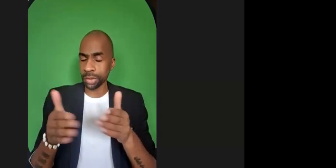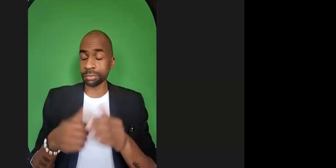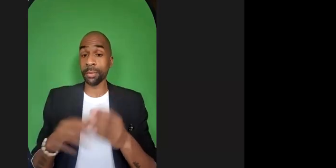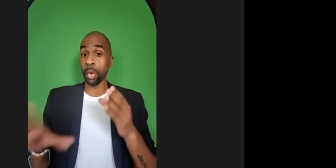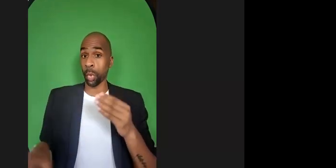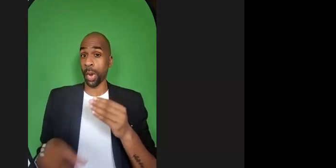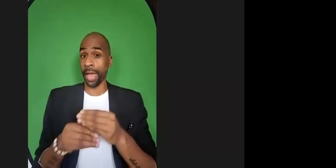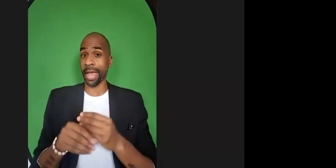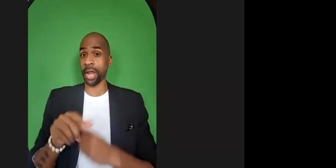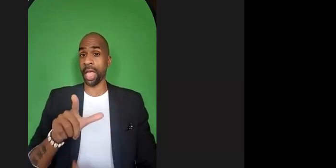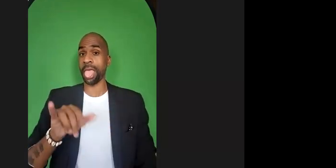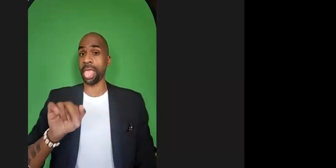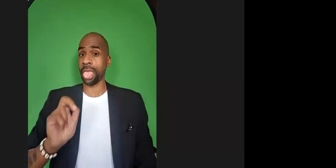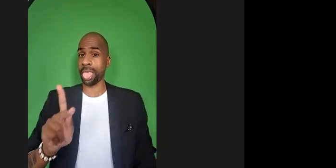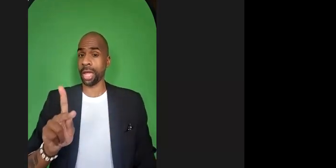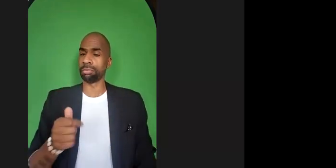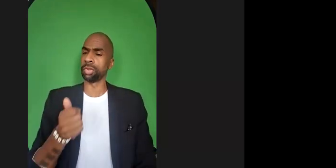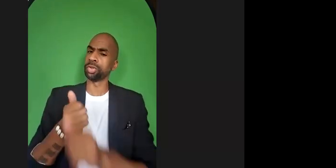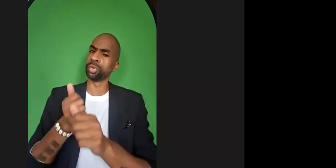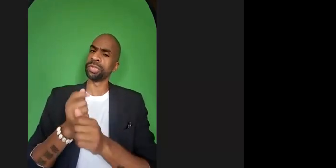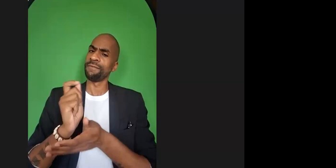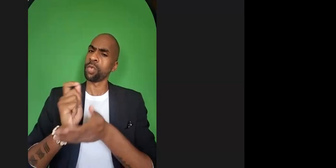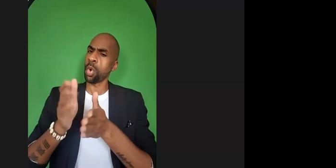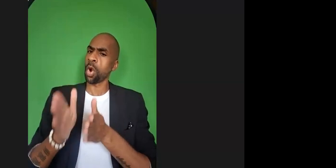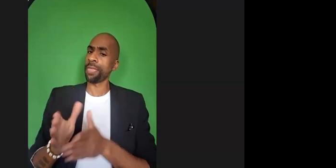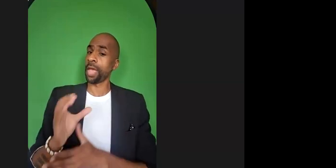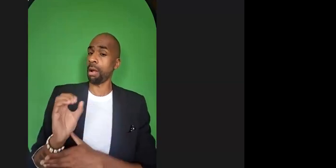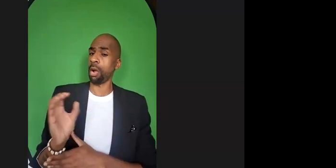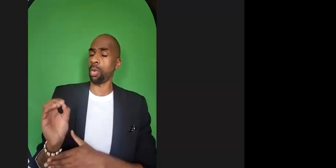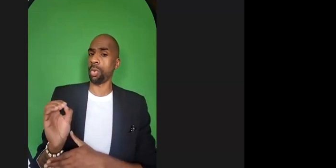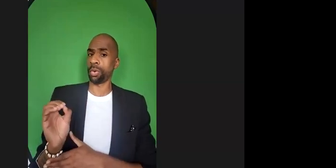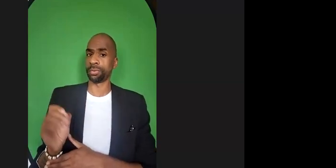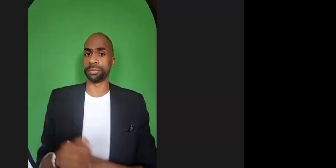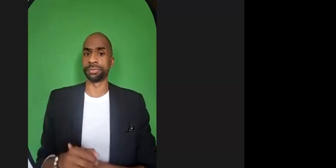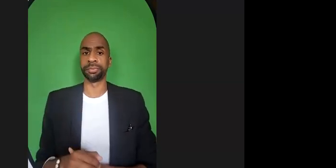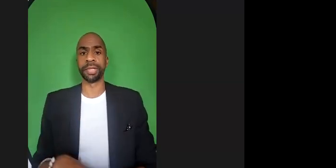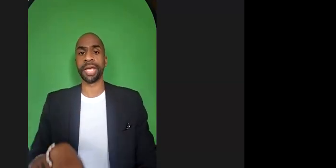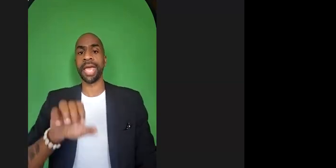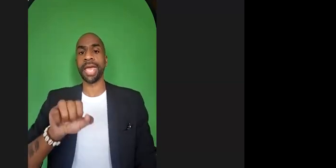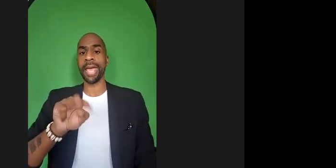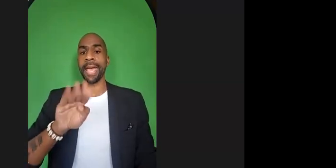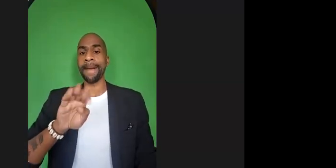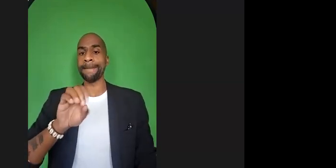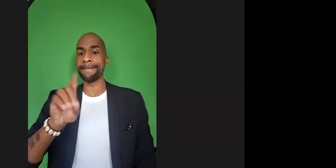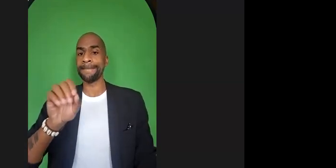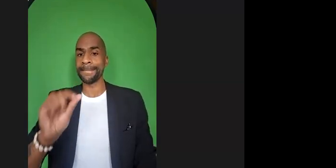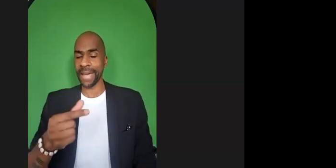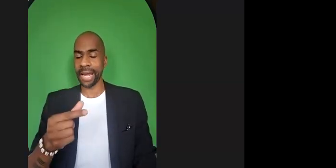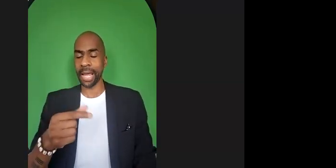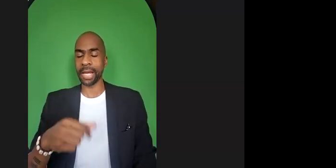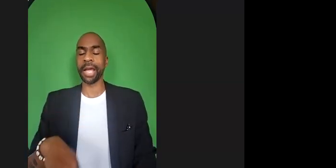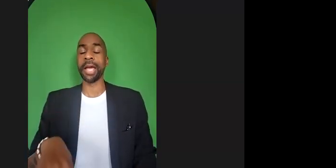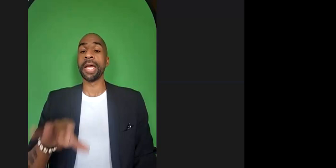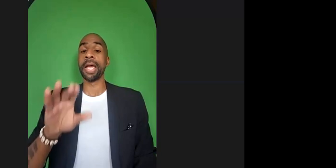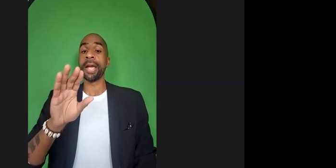were a co-author on a paper entitled Embedded Palliative Care for Amyotrophic Lateral